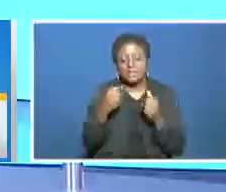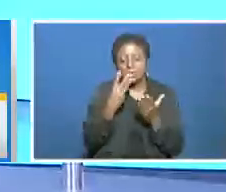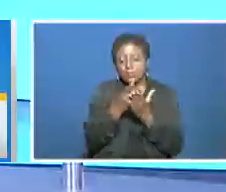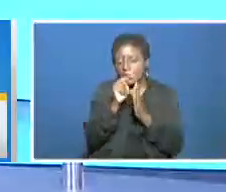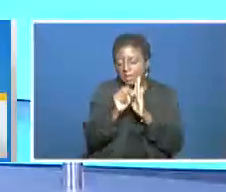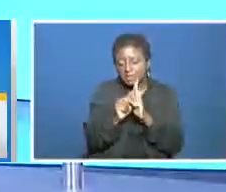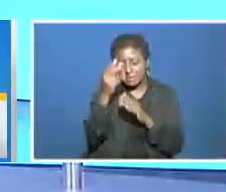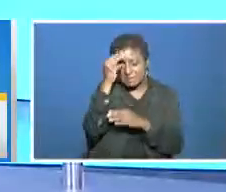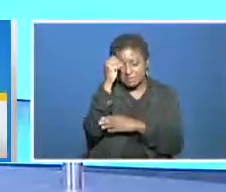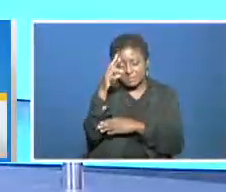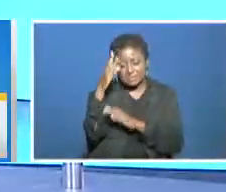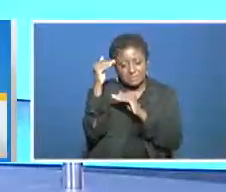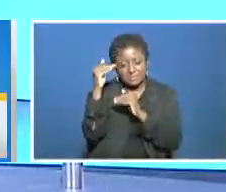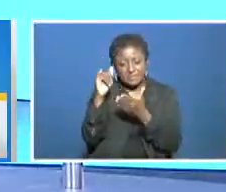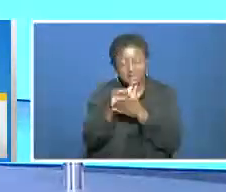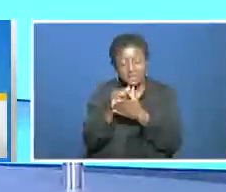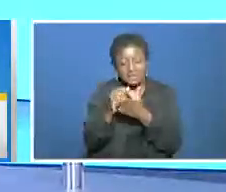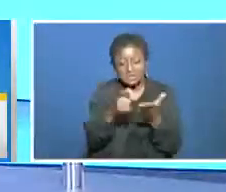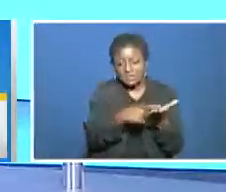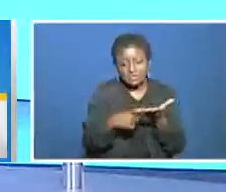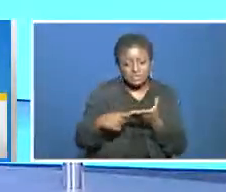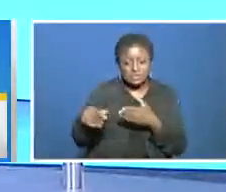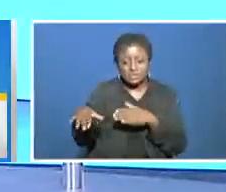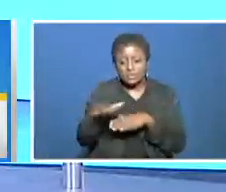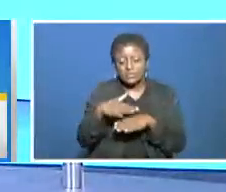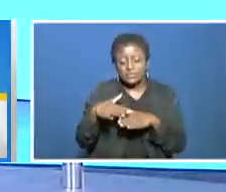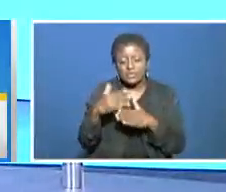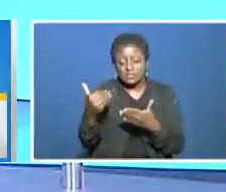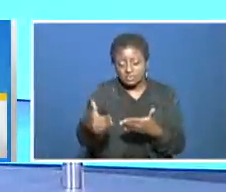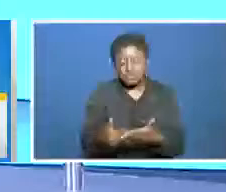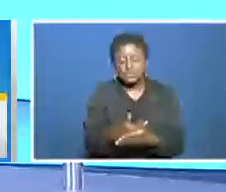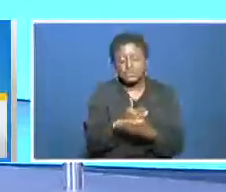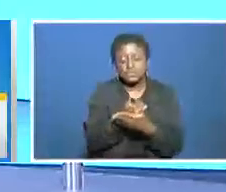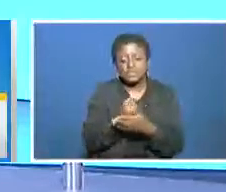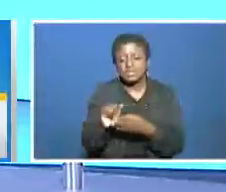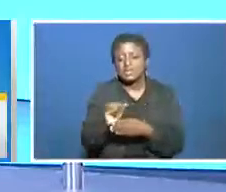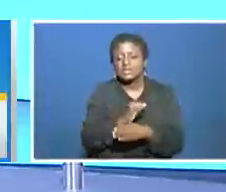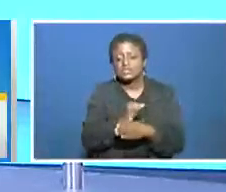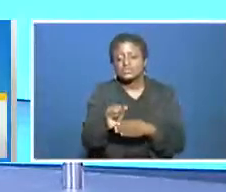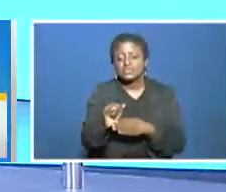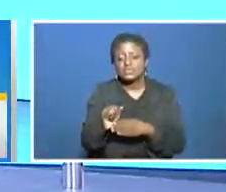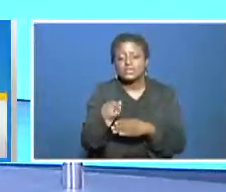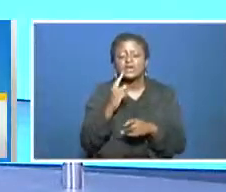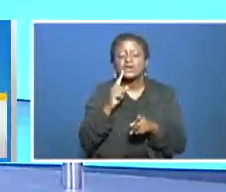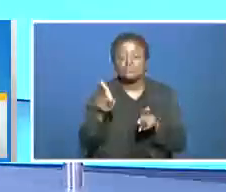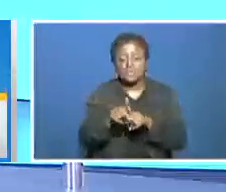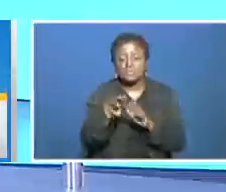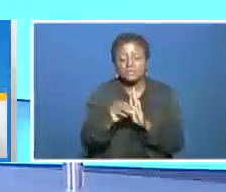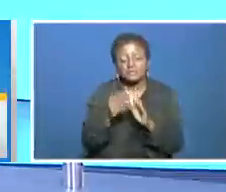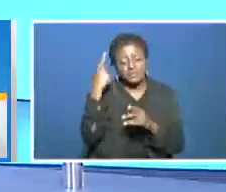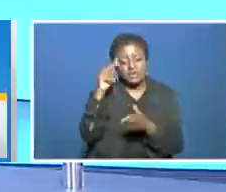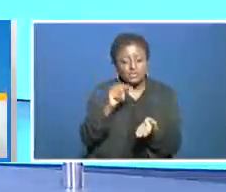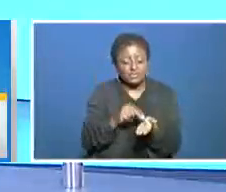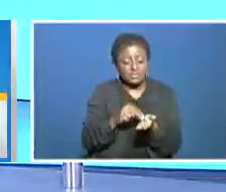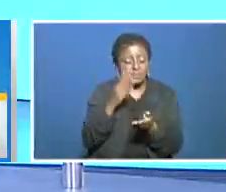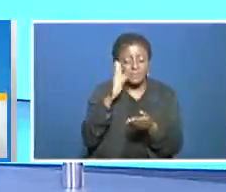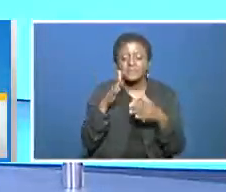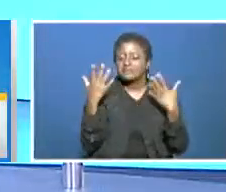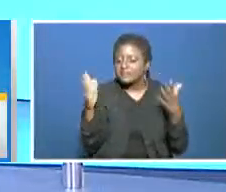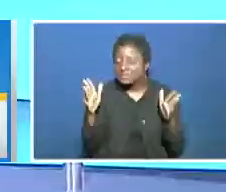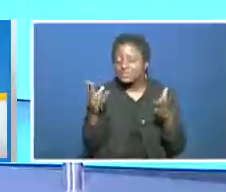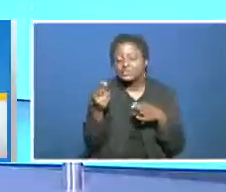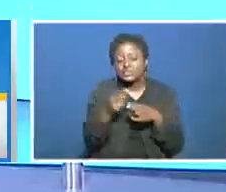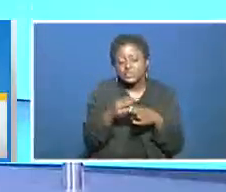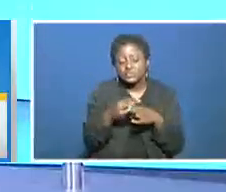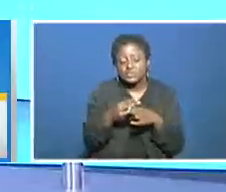that negotiations over a new industrial agreement for nurses could be completed soon. Dr. Dowell confirmed that negotiations